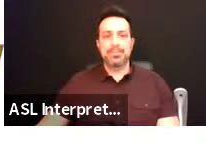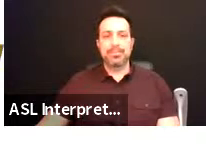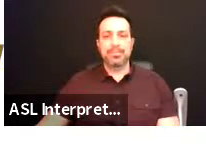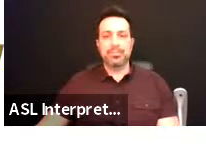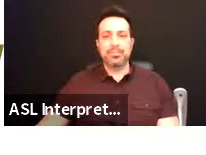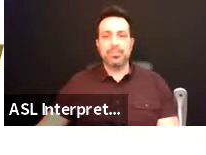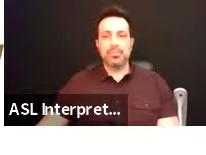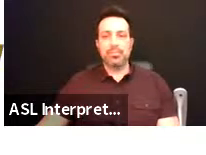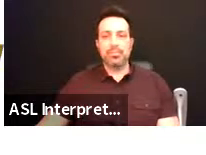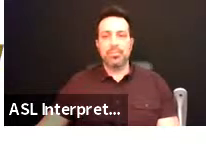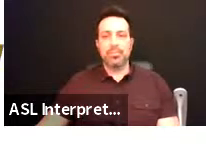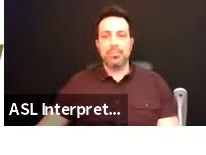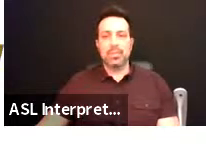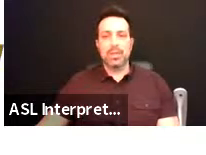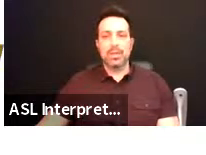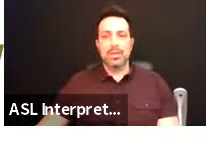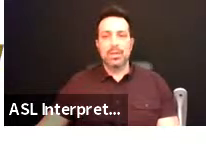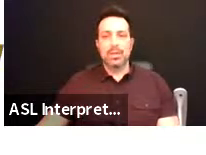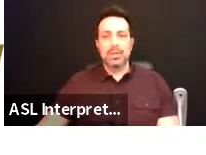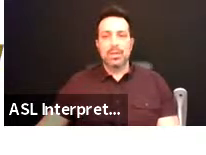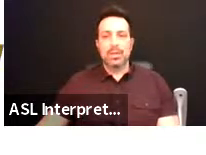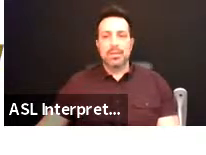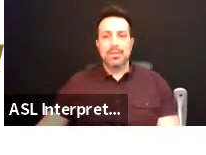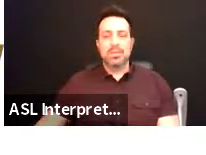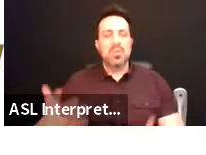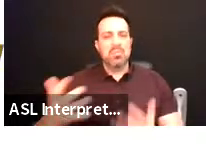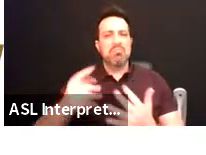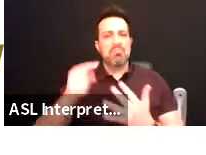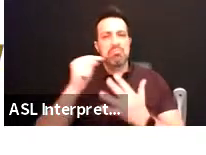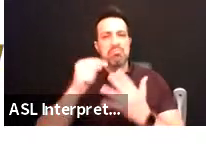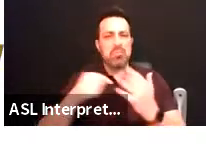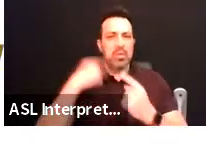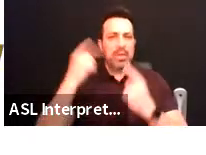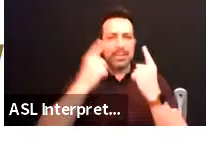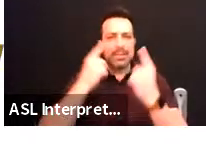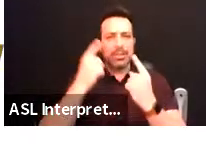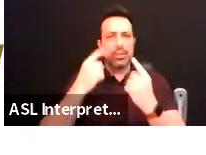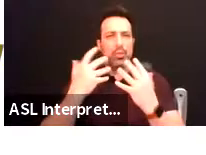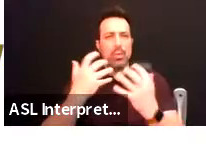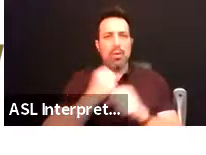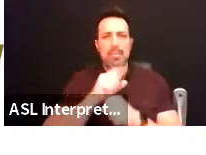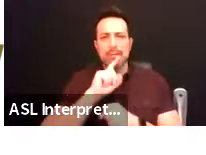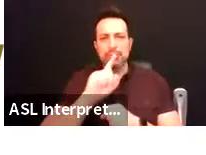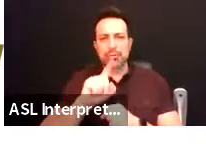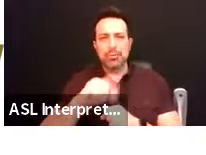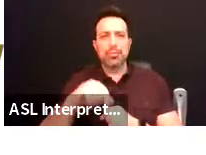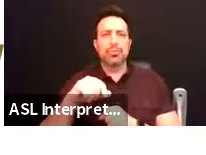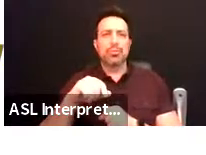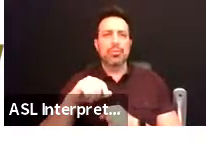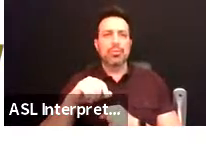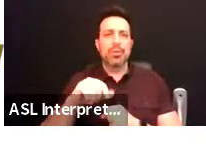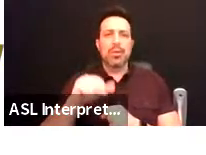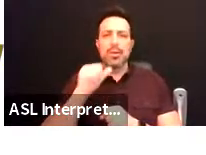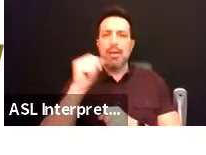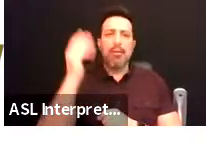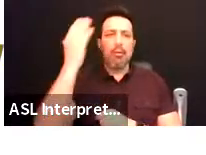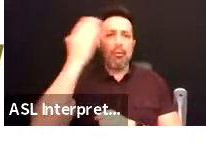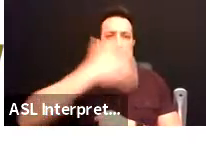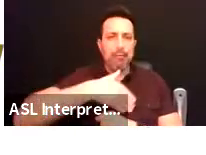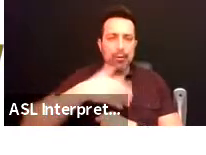So just to kind of things that we considered that we wanted to just make sure that they weren't